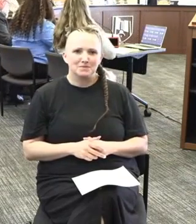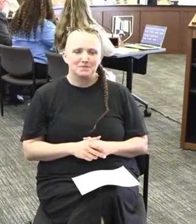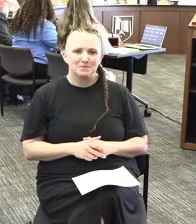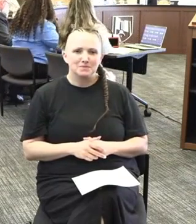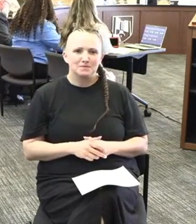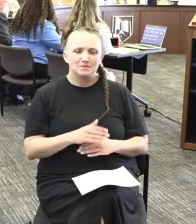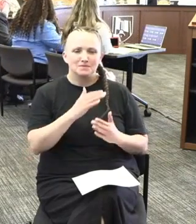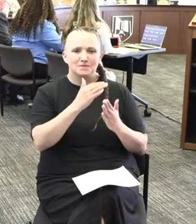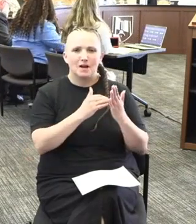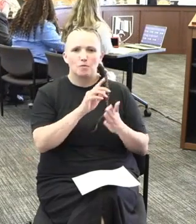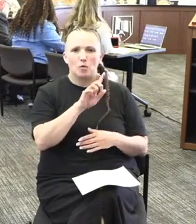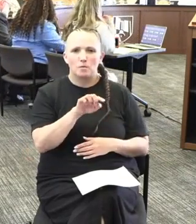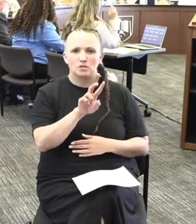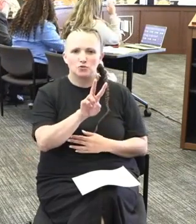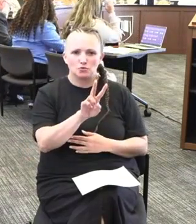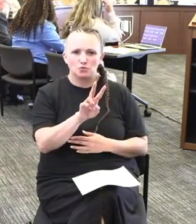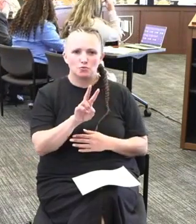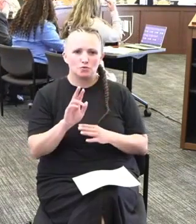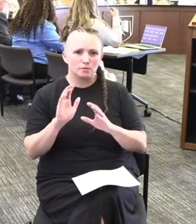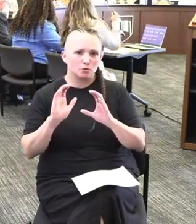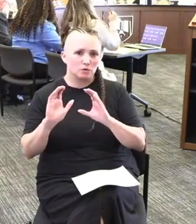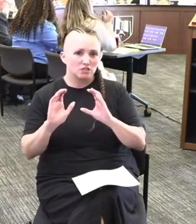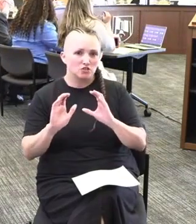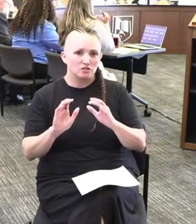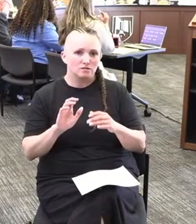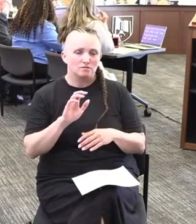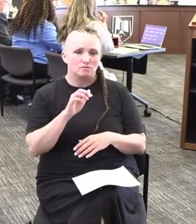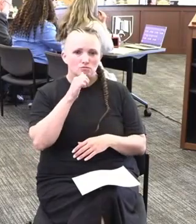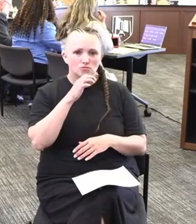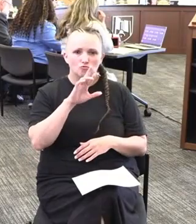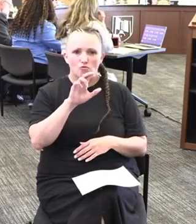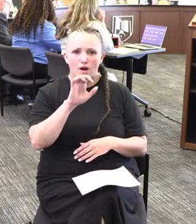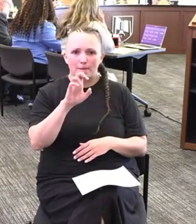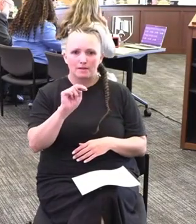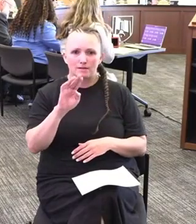Item 1.2, Communications, Robin Beller.